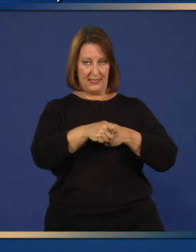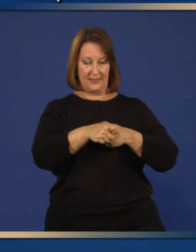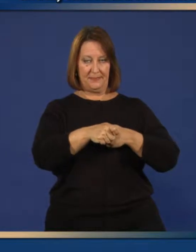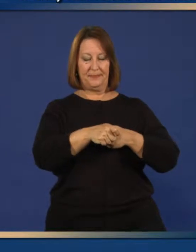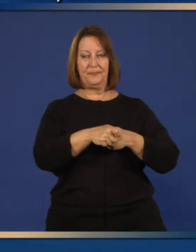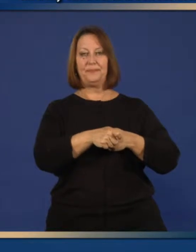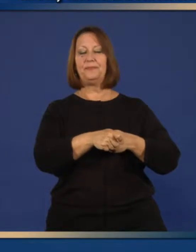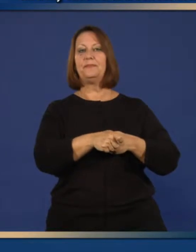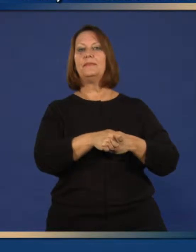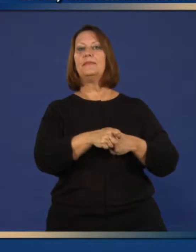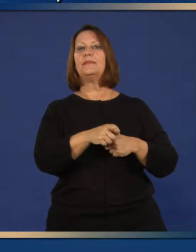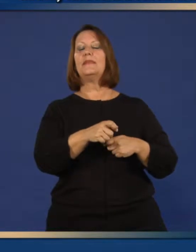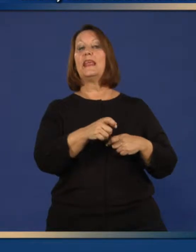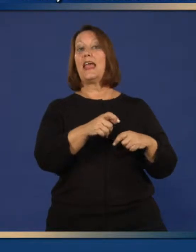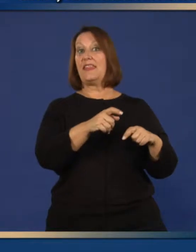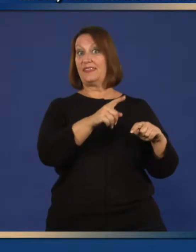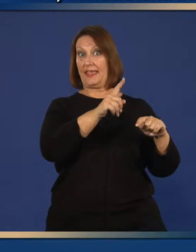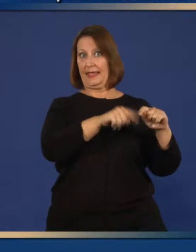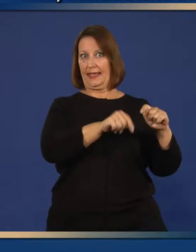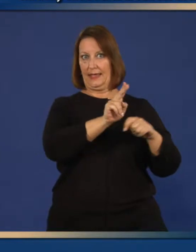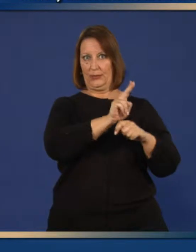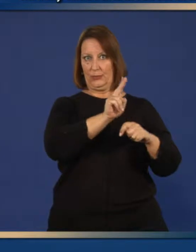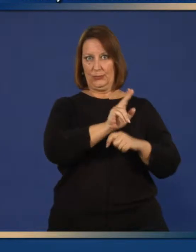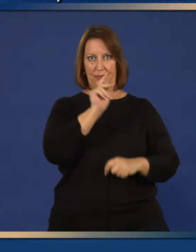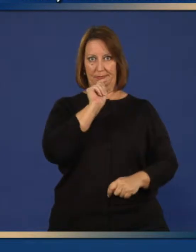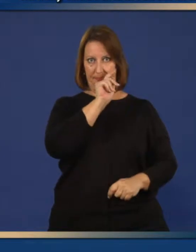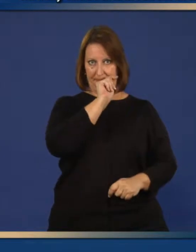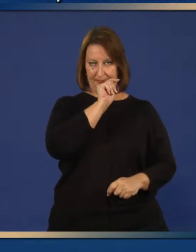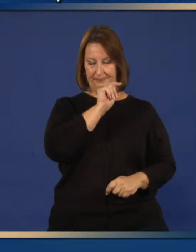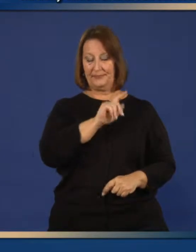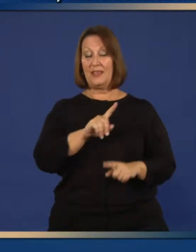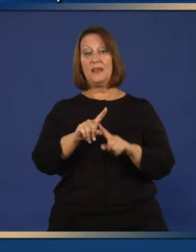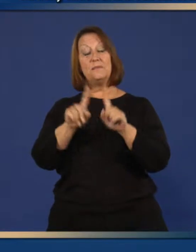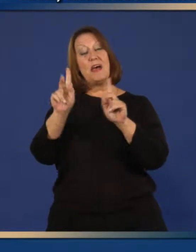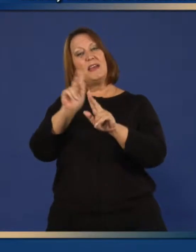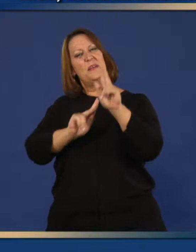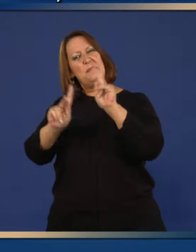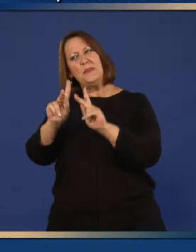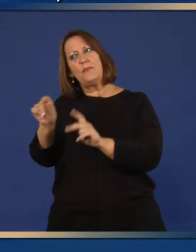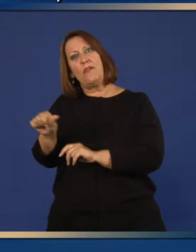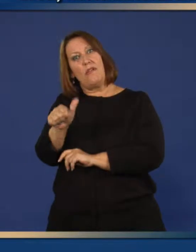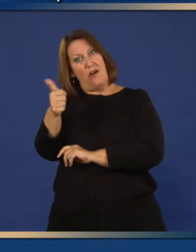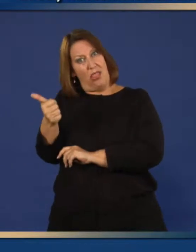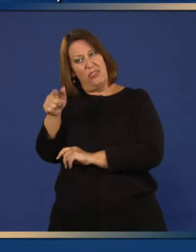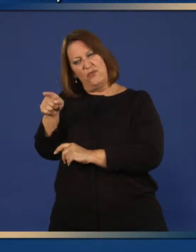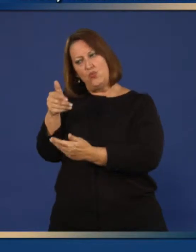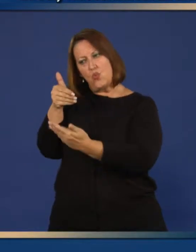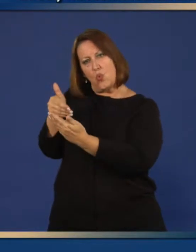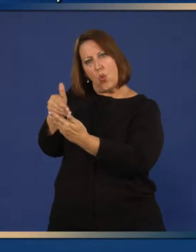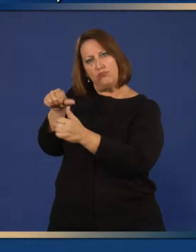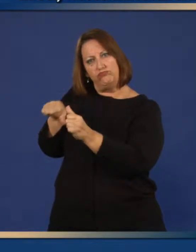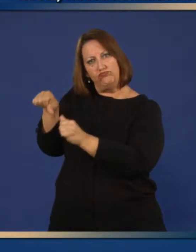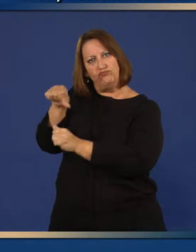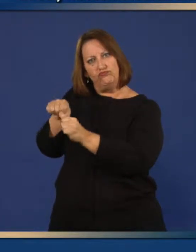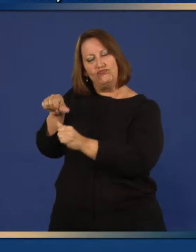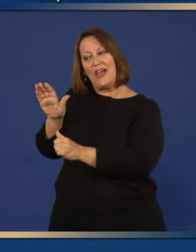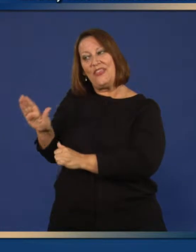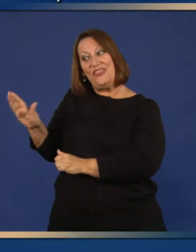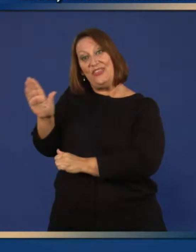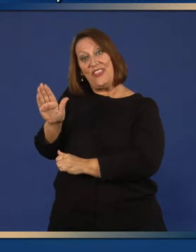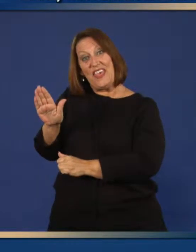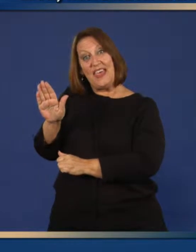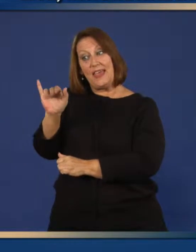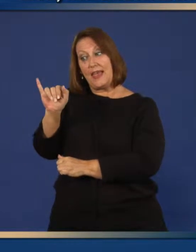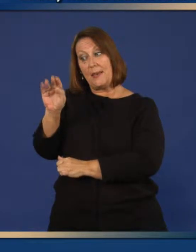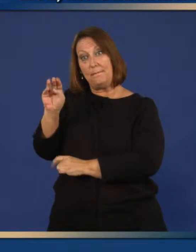Close contacts of other people with a weakened immune system, such as those with HIV, may